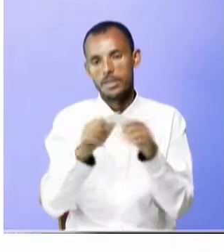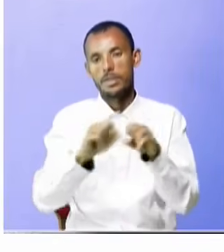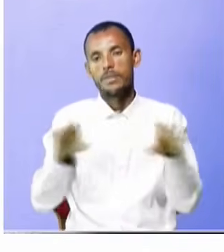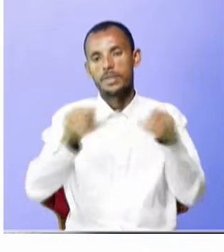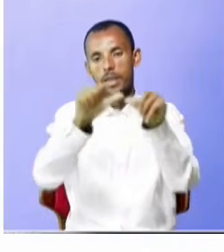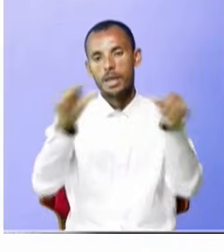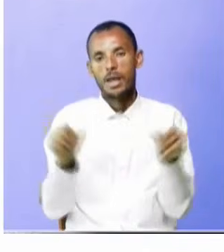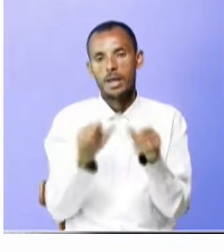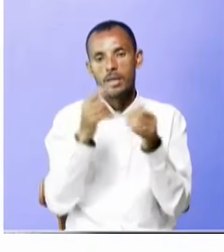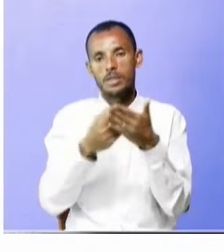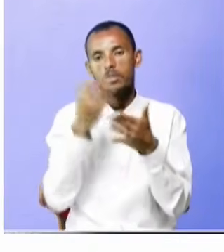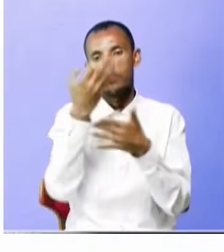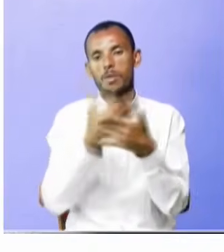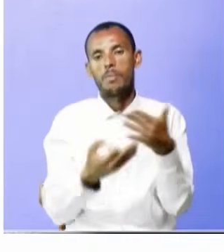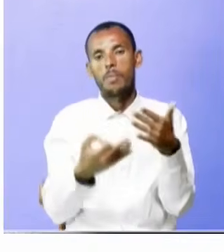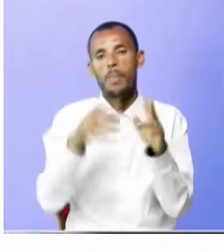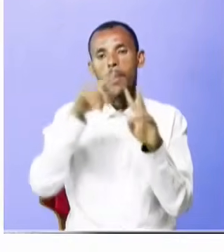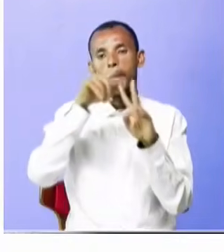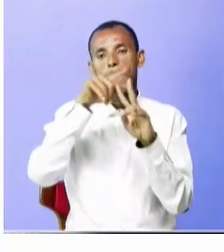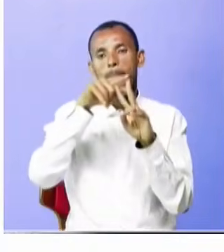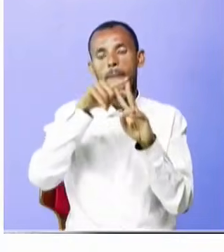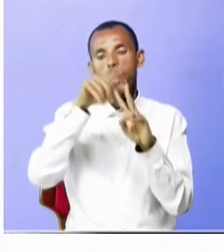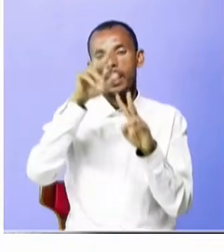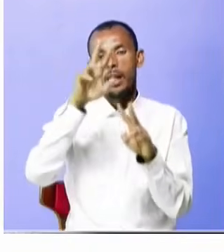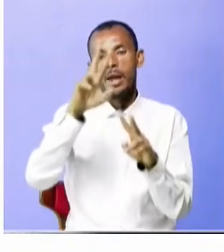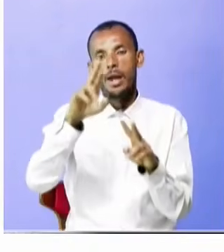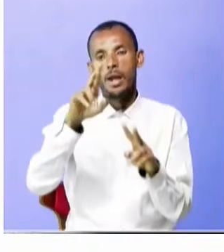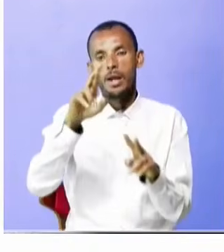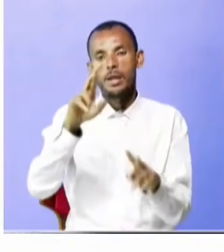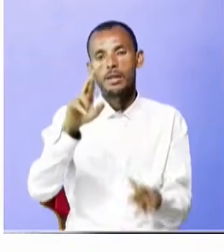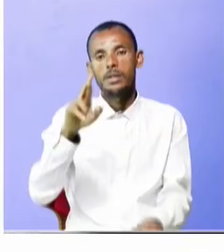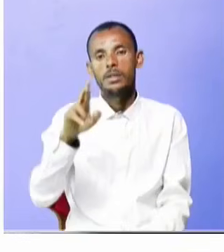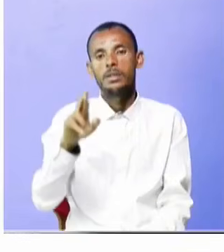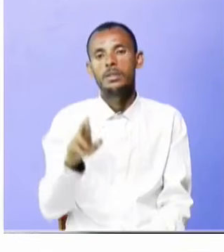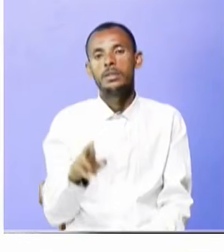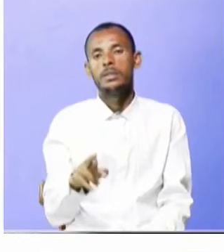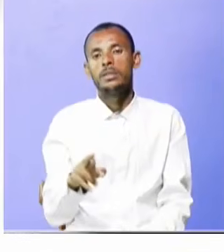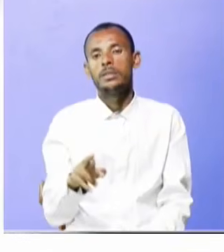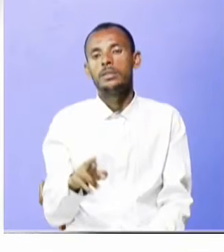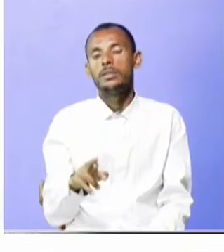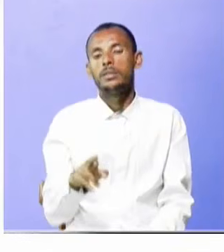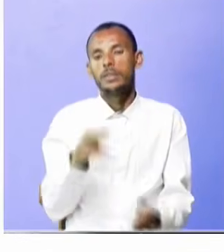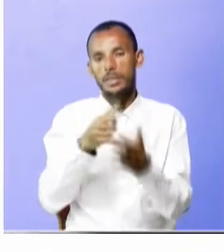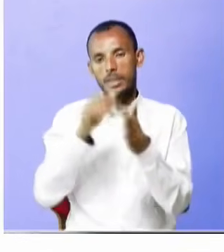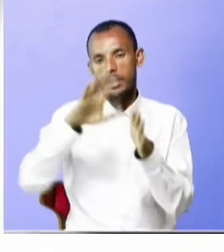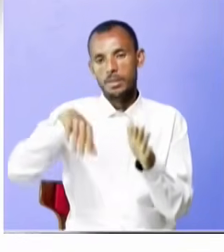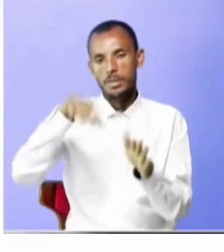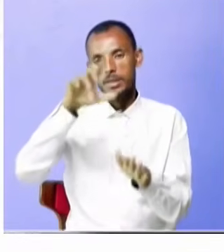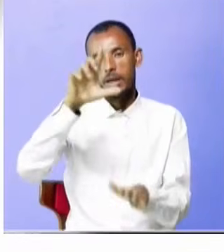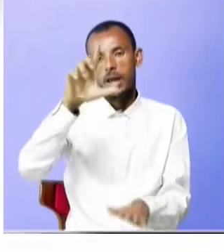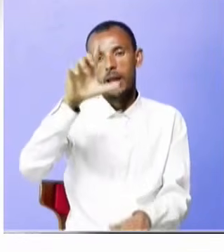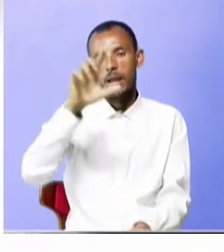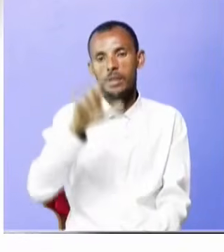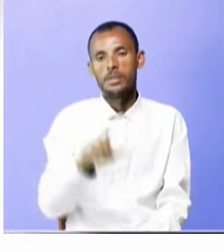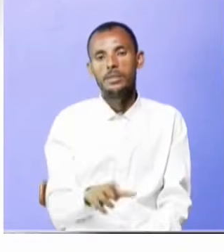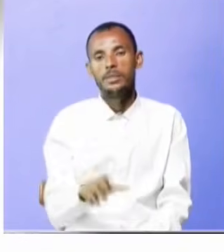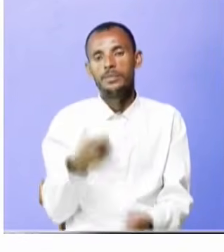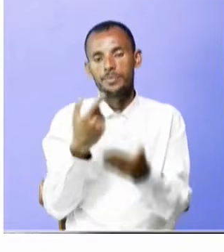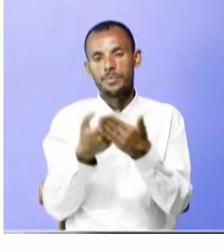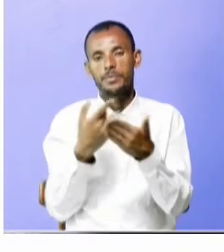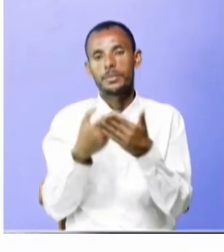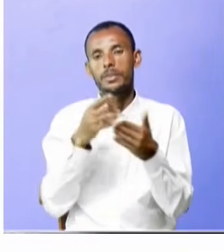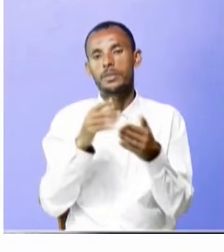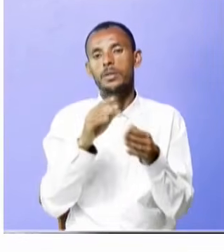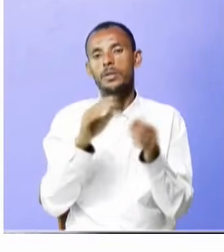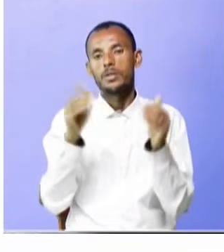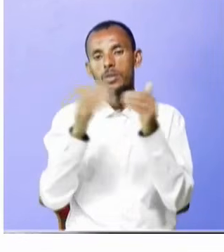form, pi r, then here it remains L, and here it